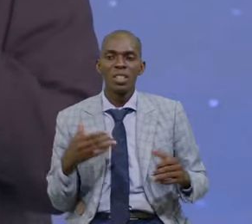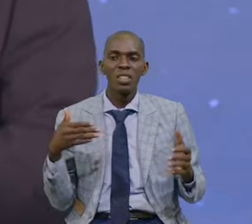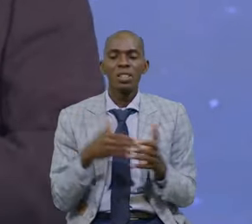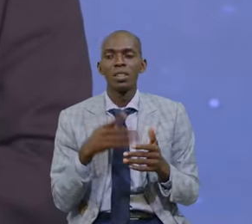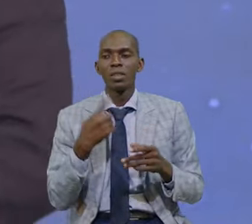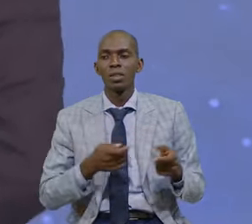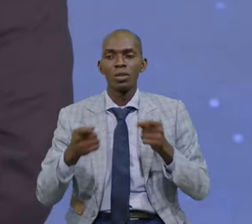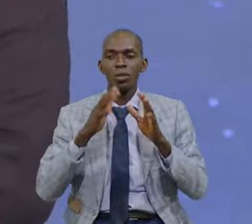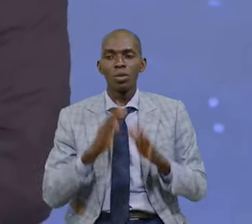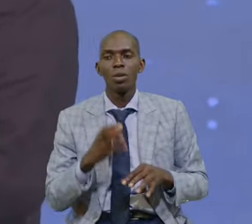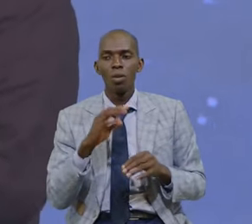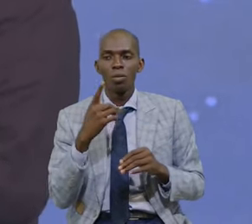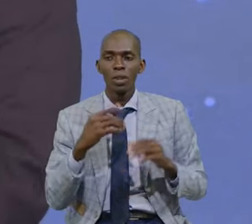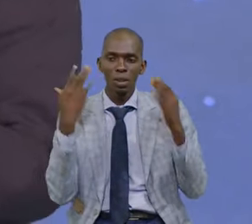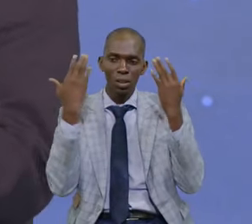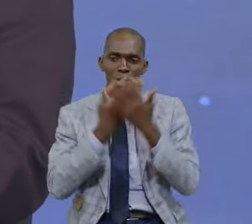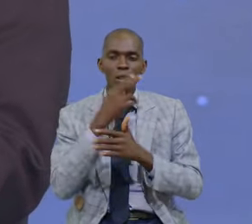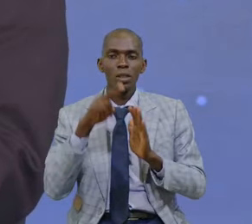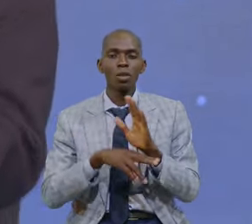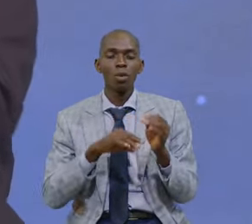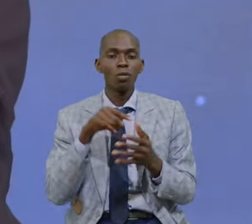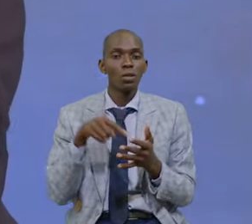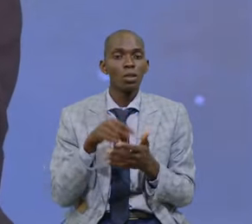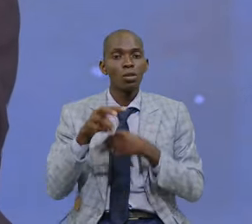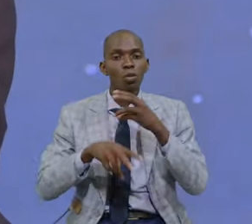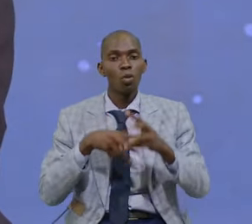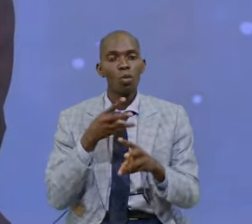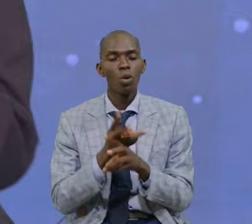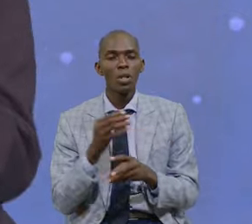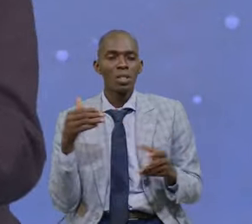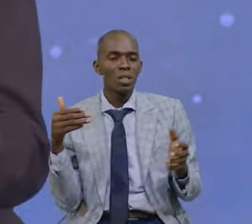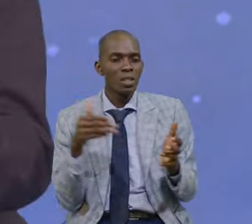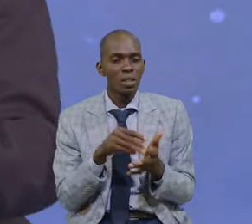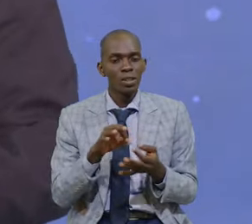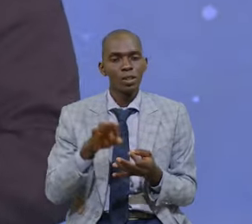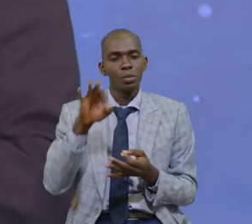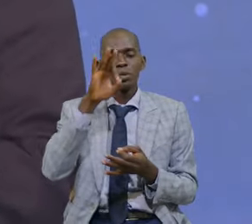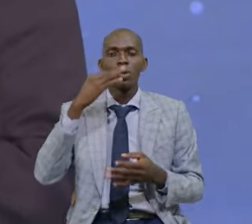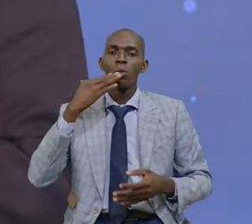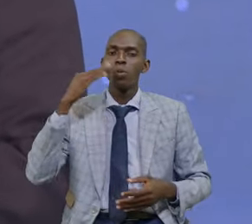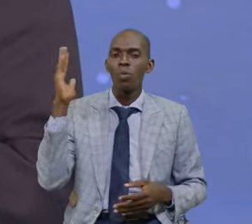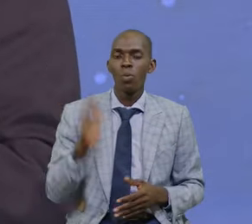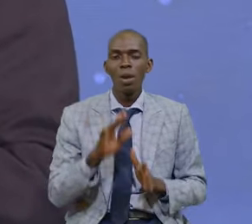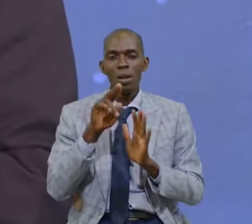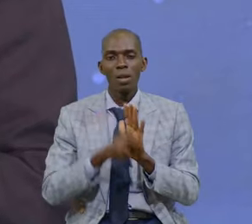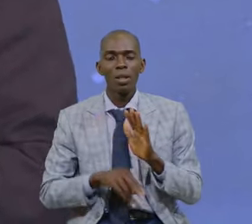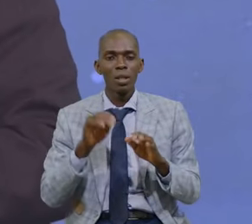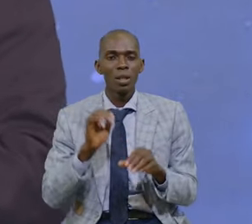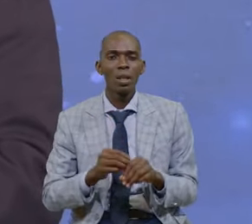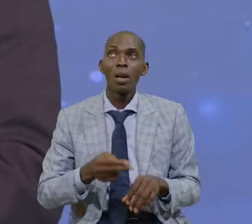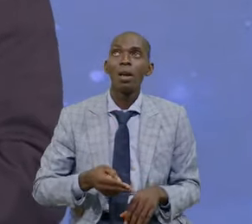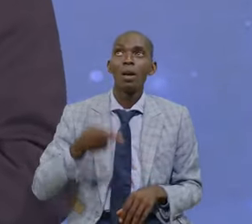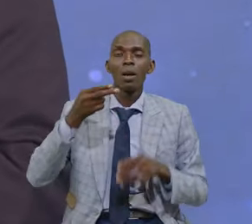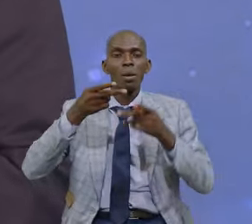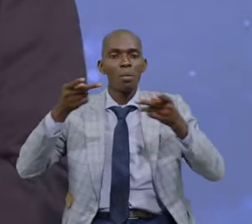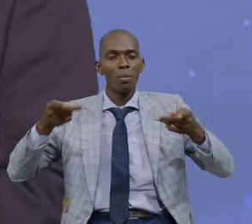of the darkness of this world, against spiritual wickedness in high places. Look